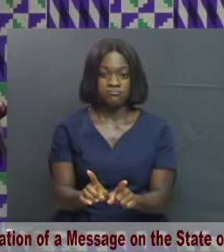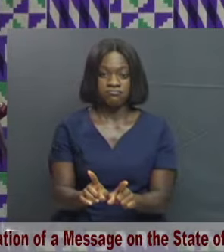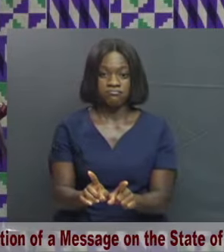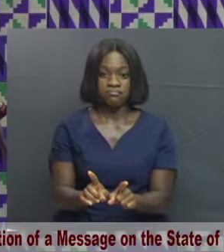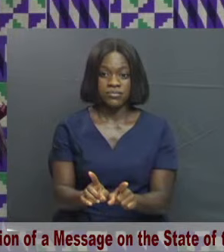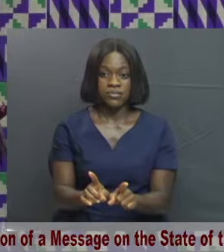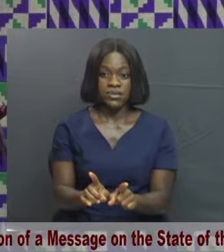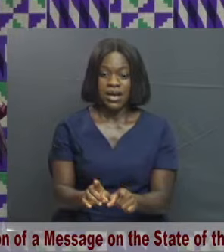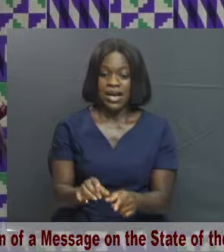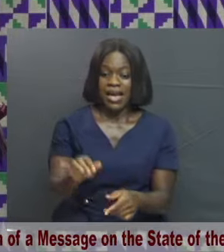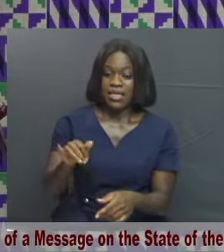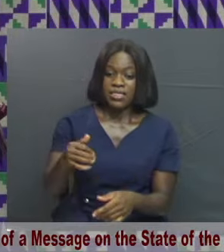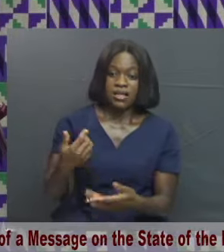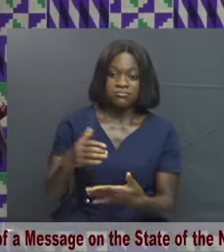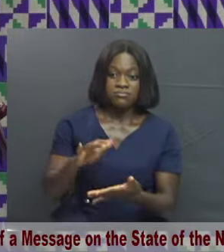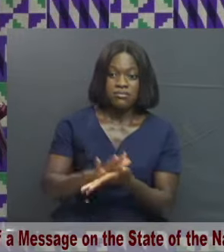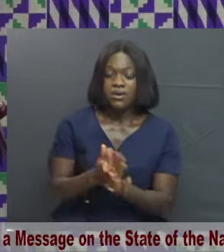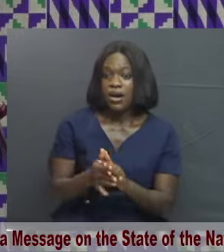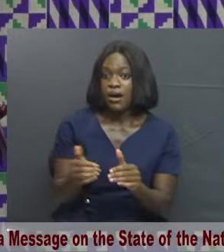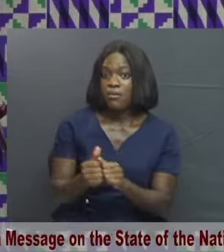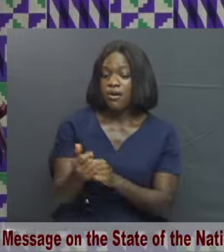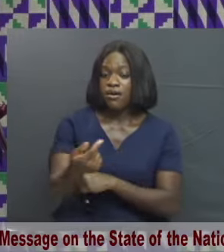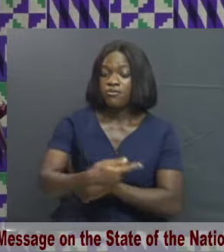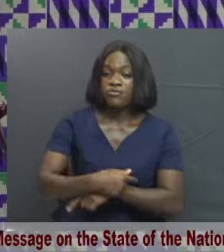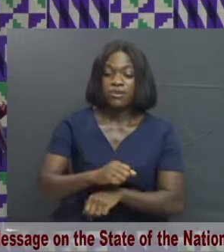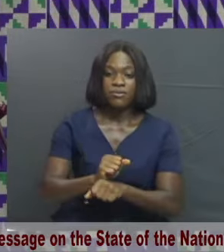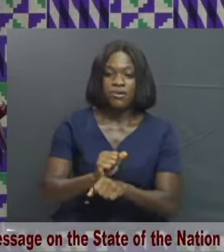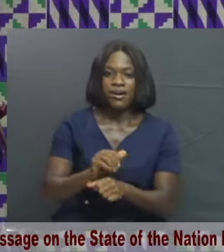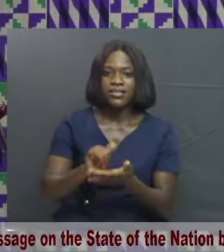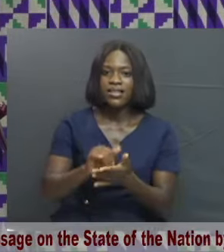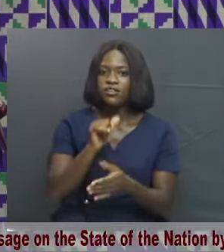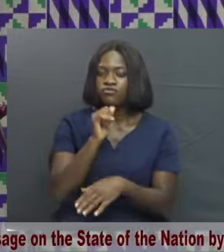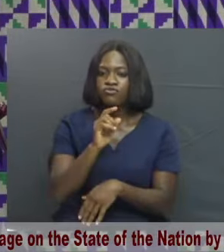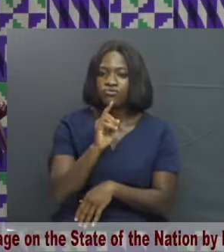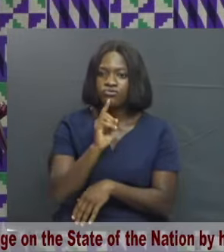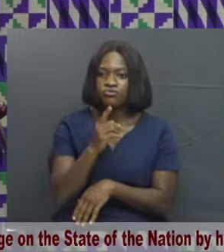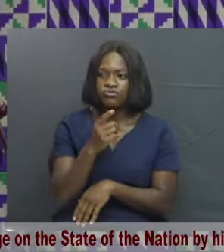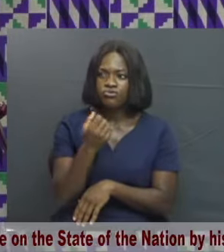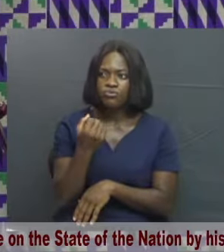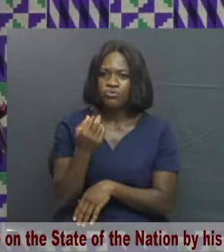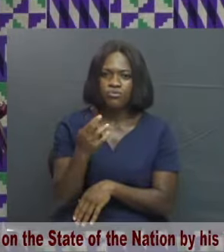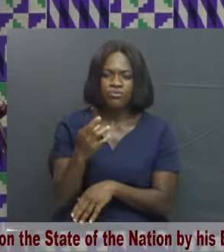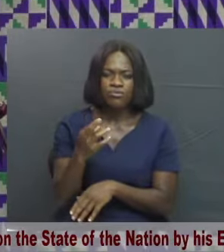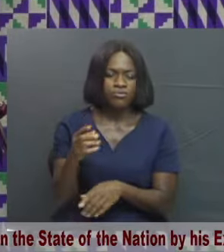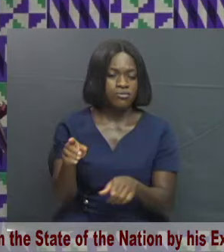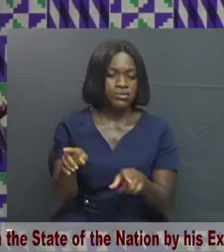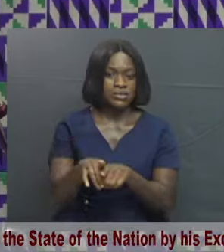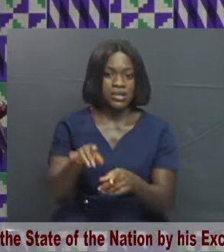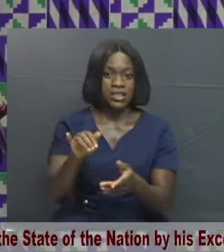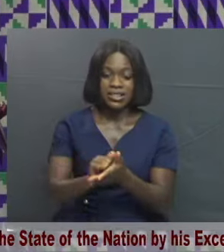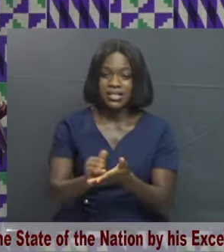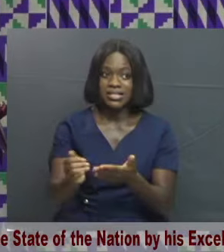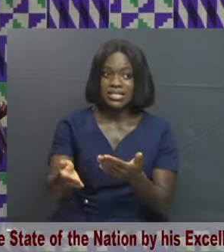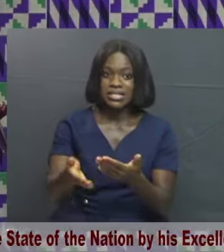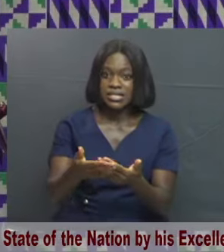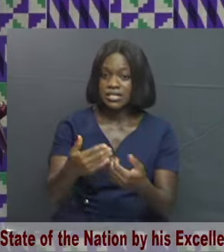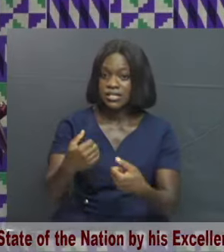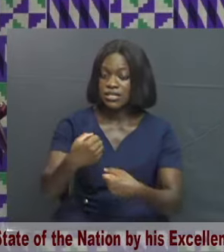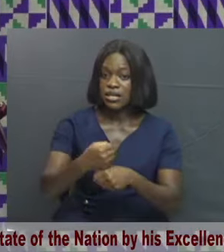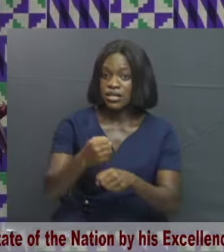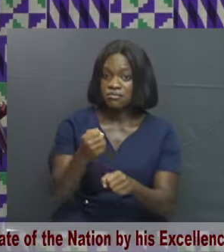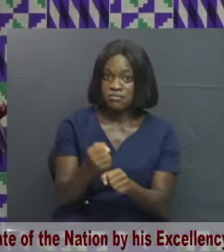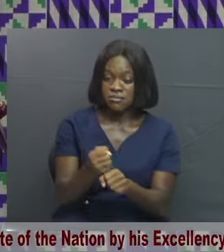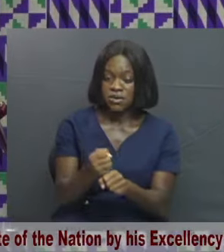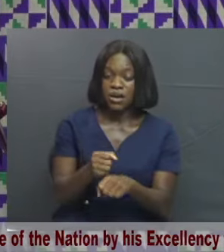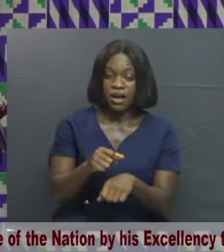an everyday truism this is no longer a statement or claim that can be easily made in these